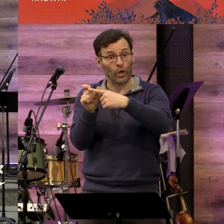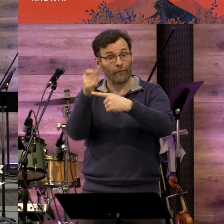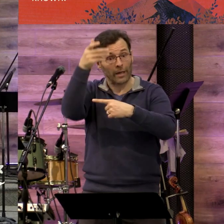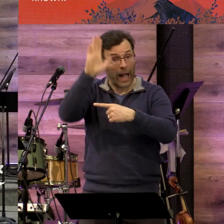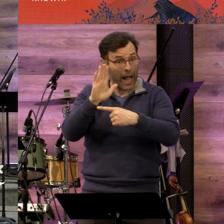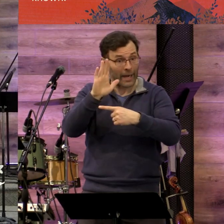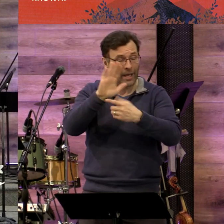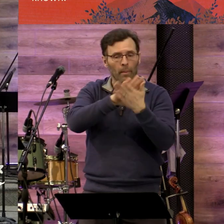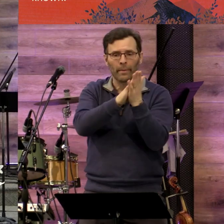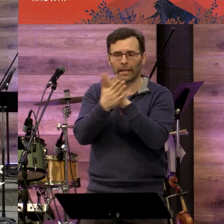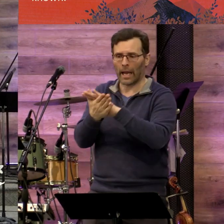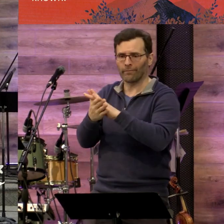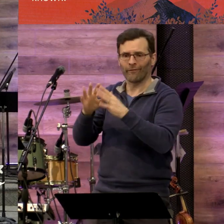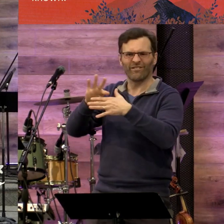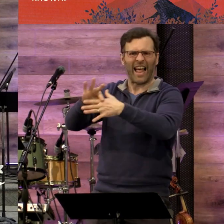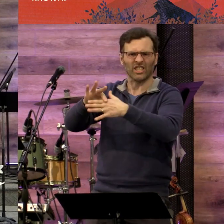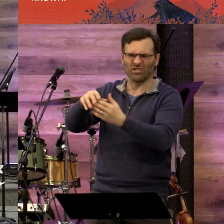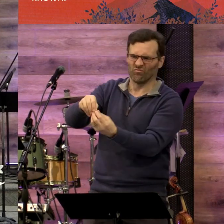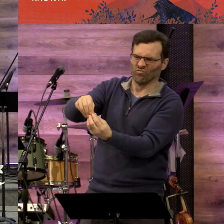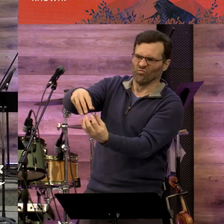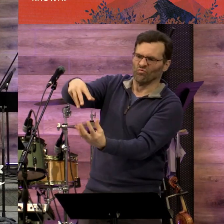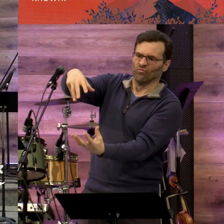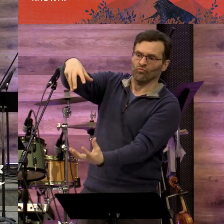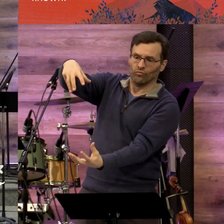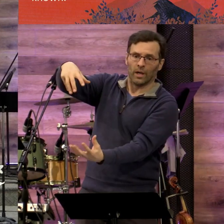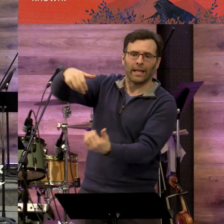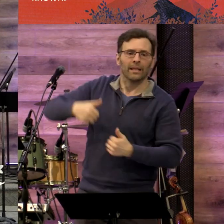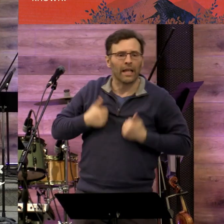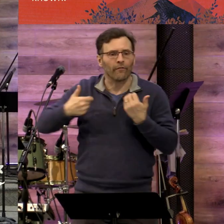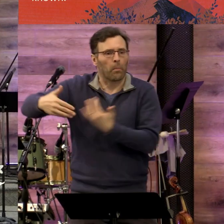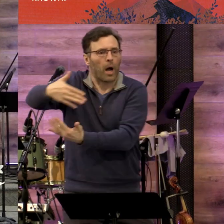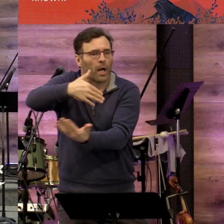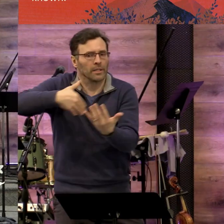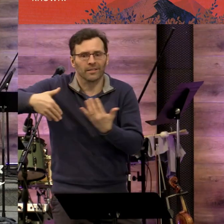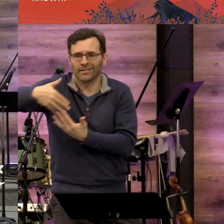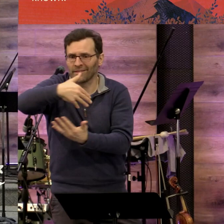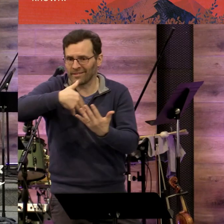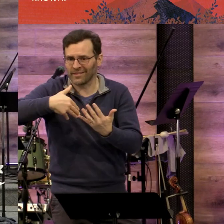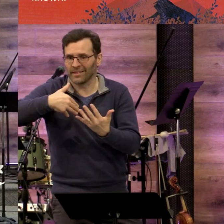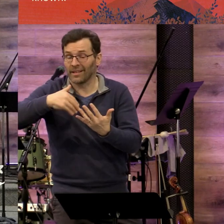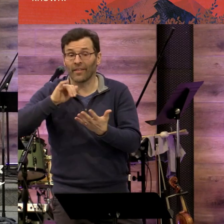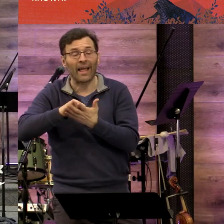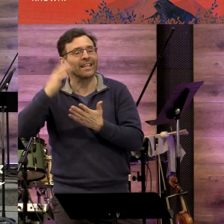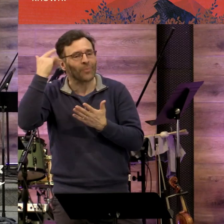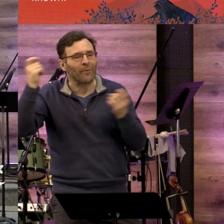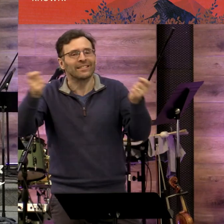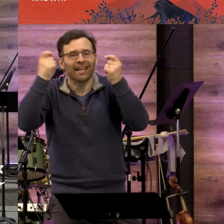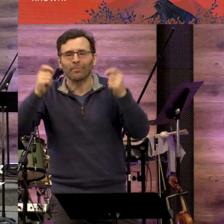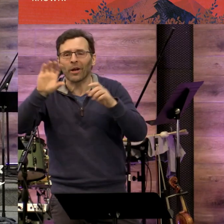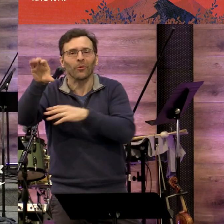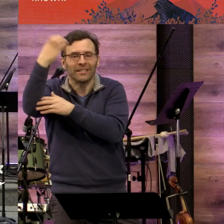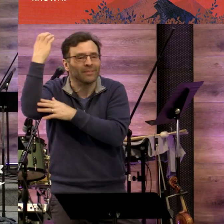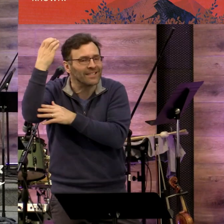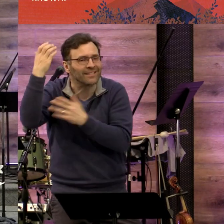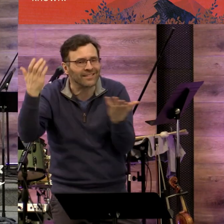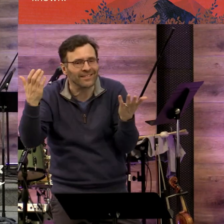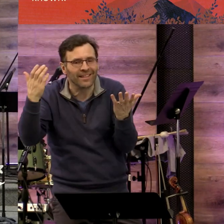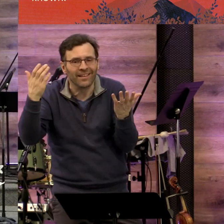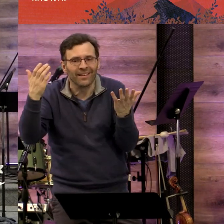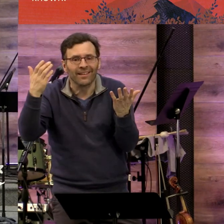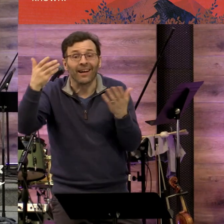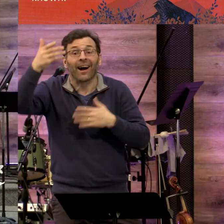became flesh, and he dwelt among us. This is what we celebrate at Christmas time.